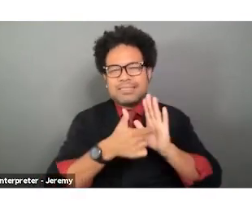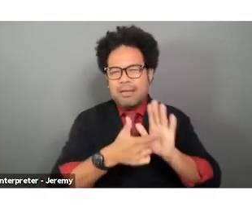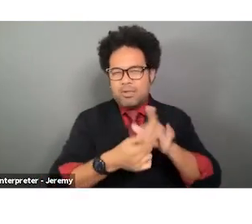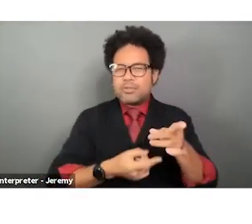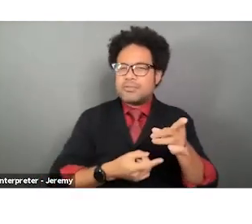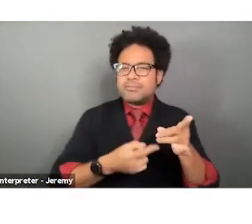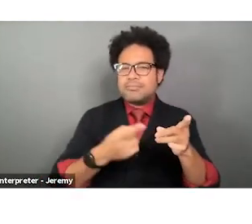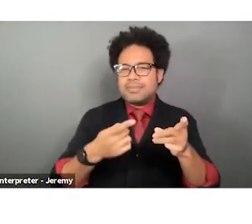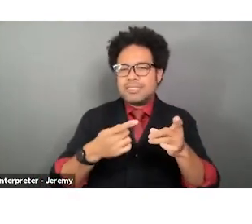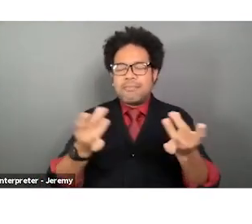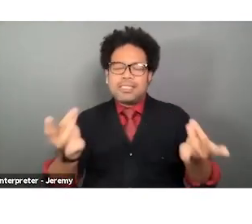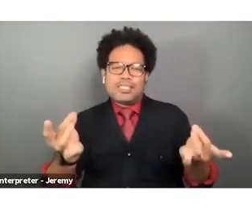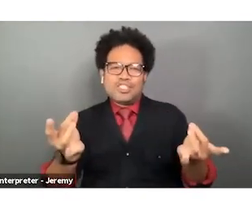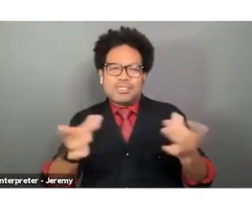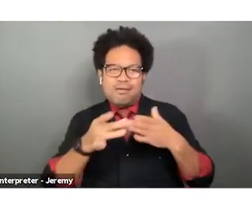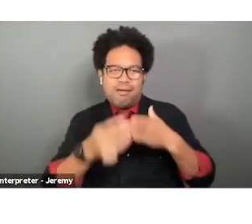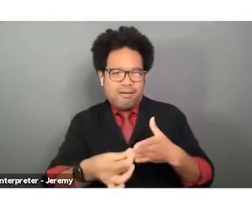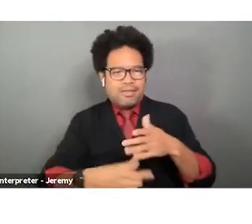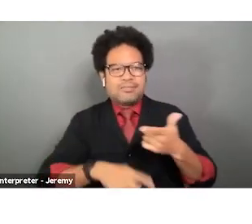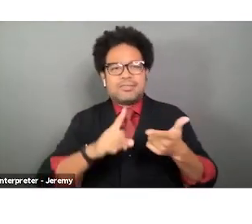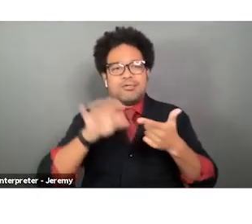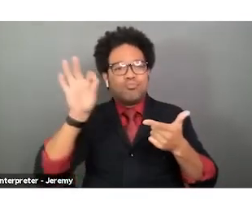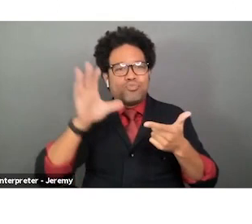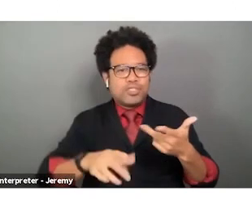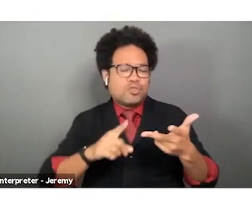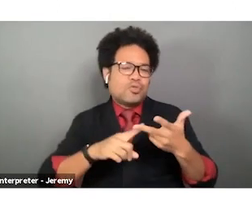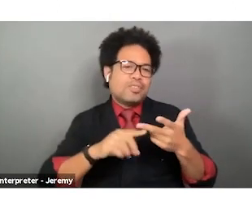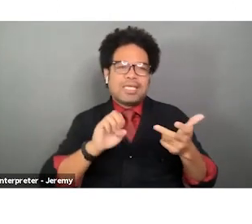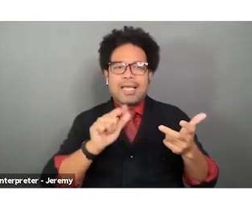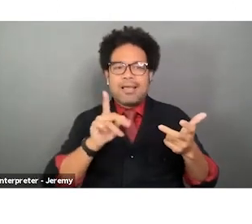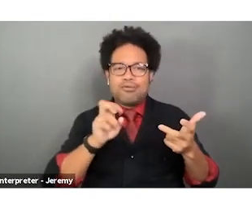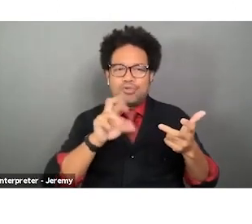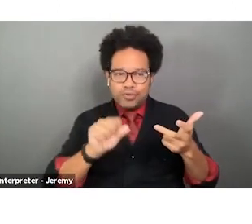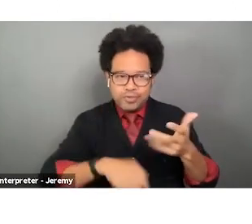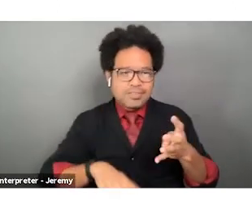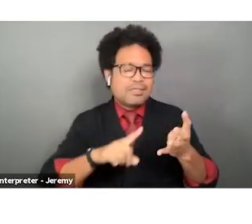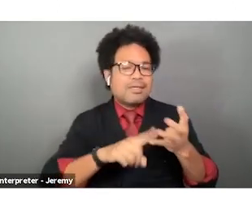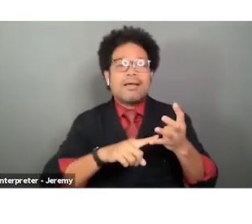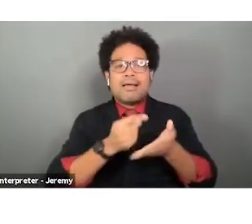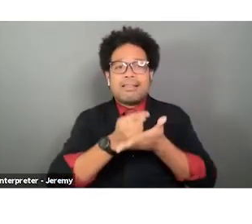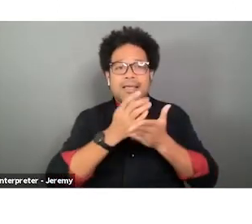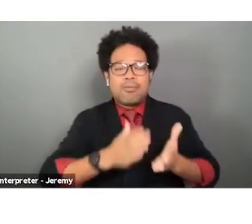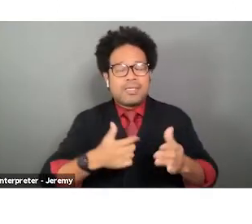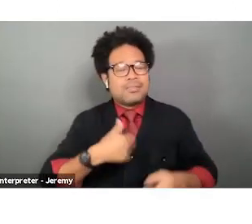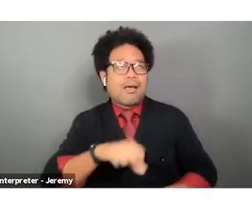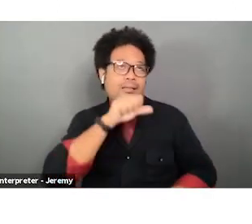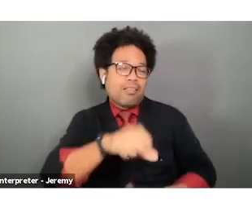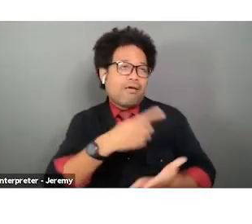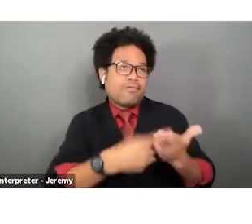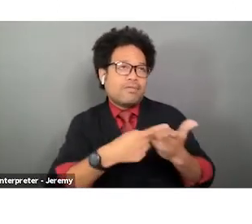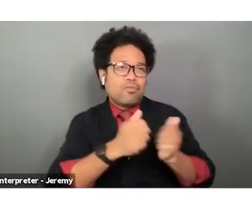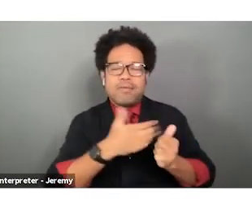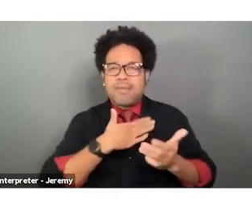meditation guides, preachers, elders, therapists, I love talking to my therapist every